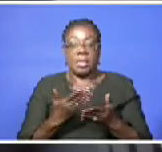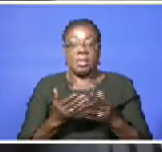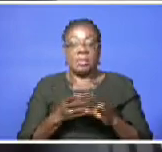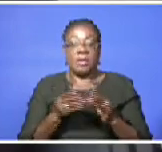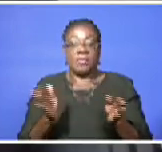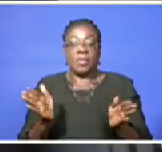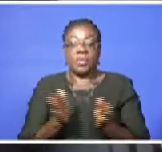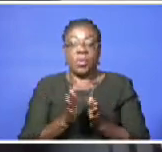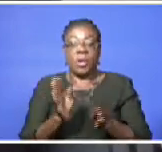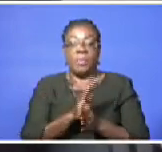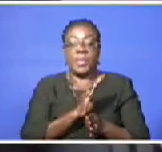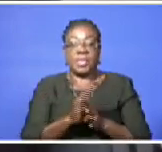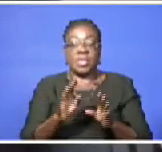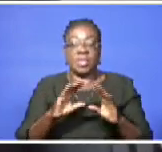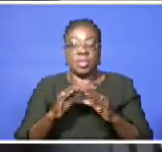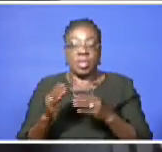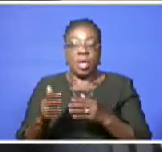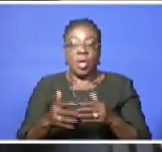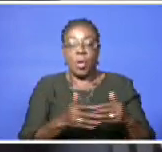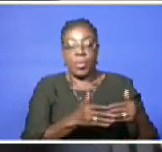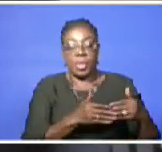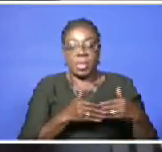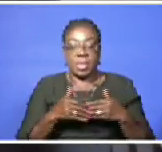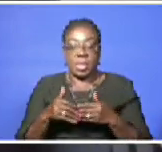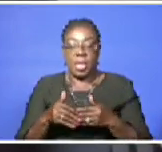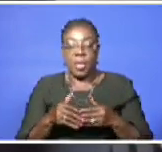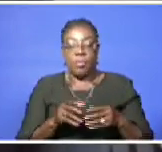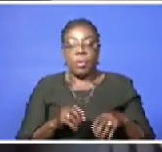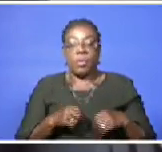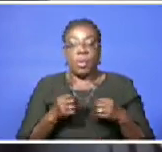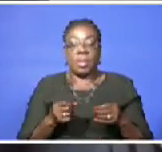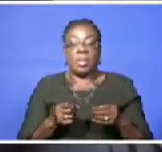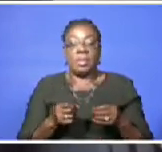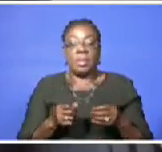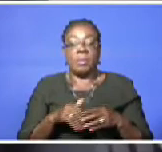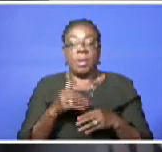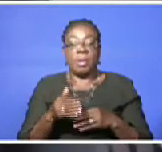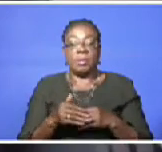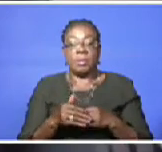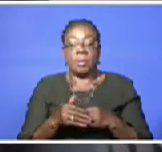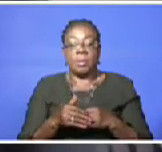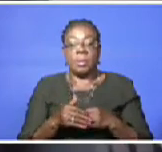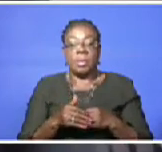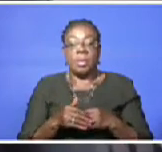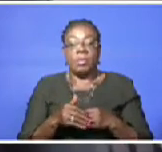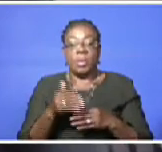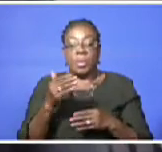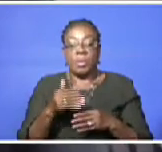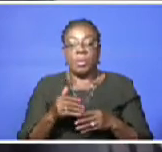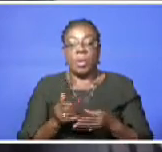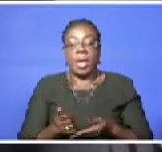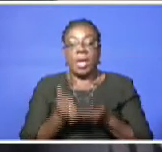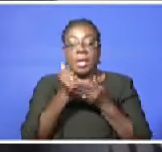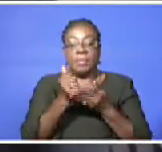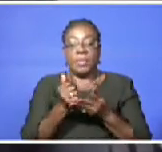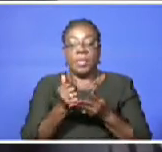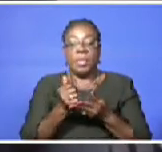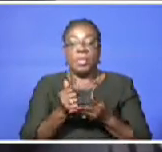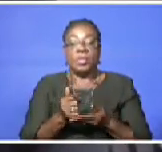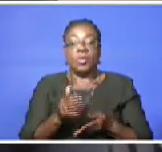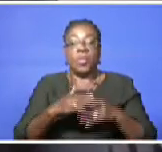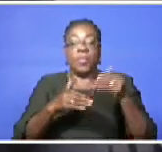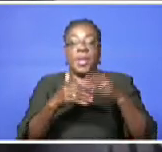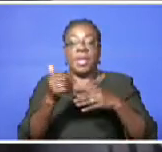small business community. The entrepreneurs who come out of the Access Accelerator will no doubt help to diversify the